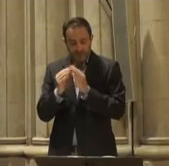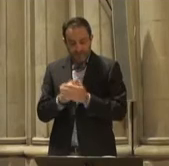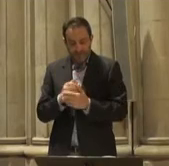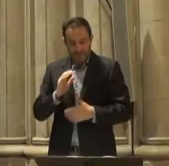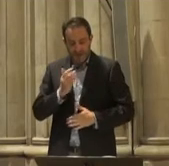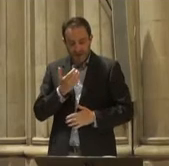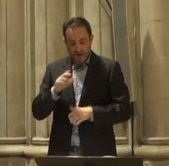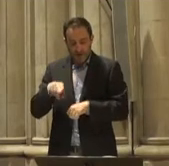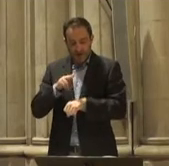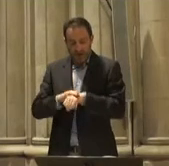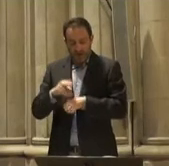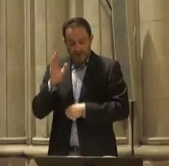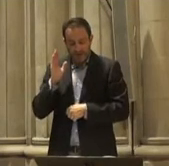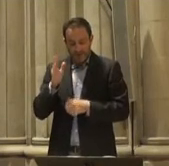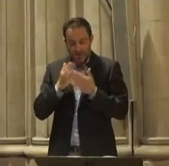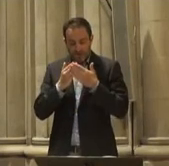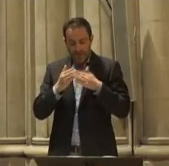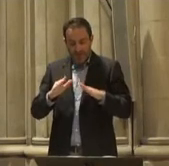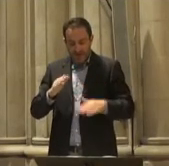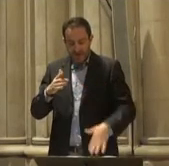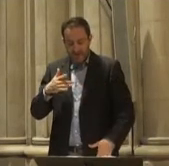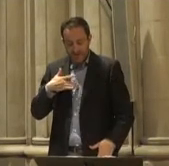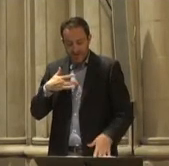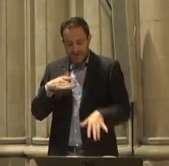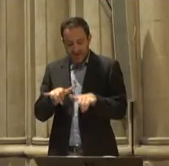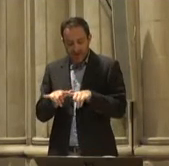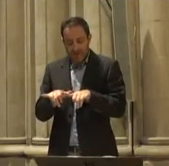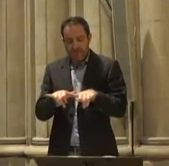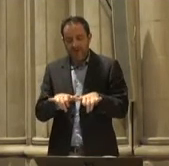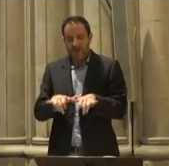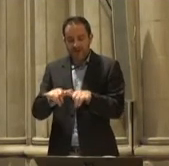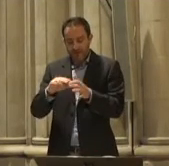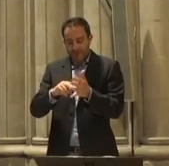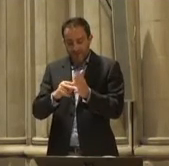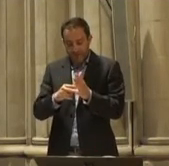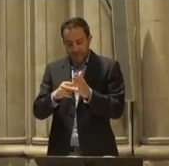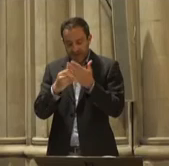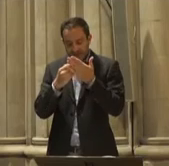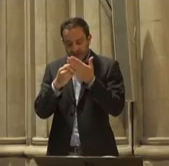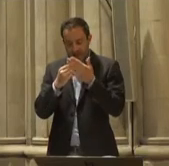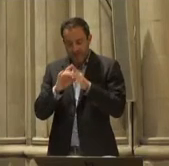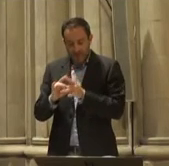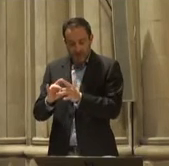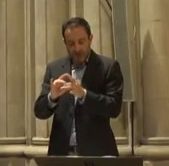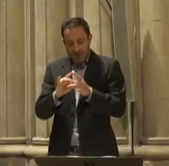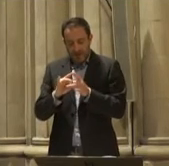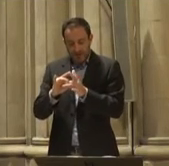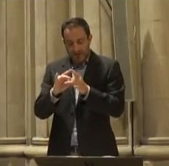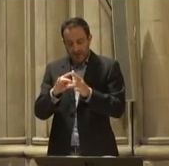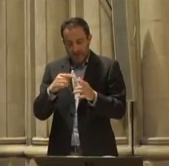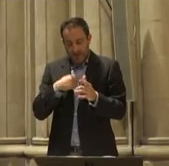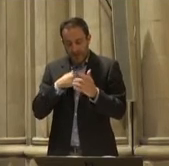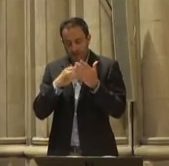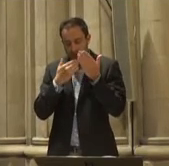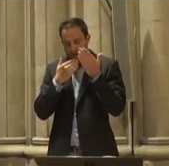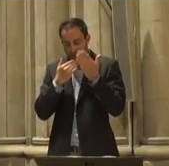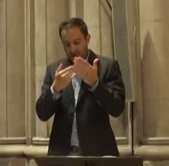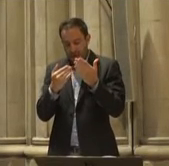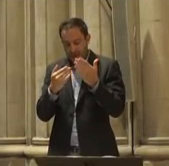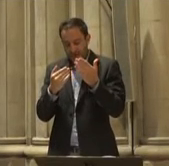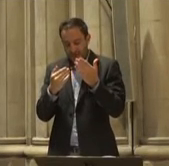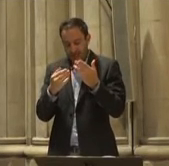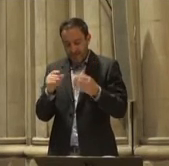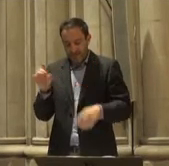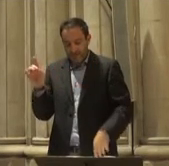that our nation will be blessed with a sense of common purpose and unity. We give thanks for the gift